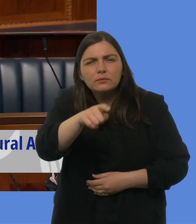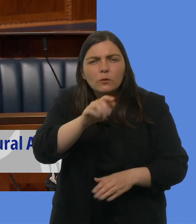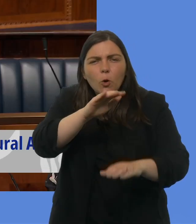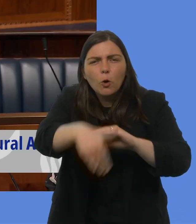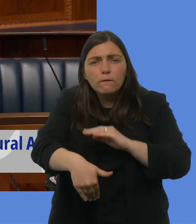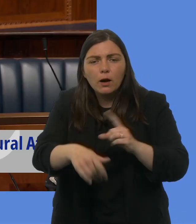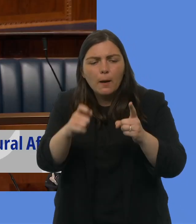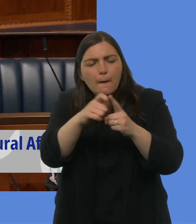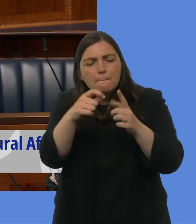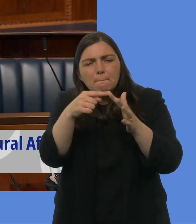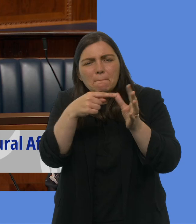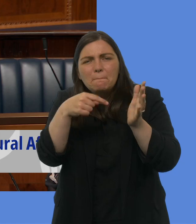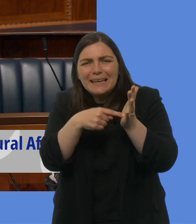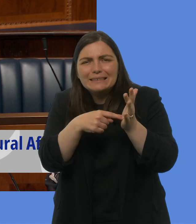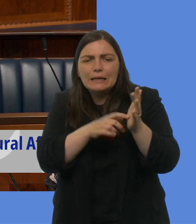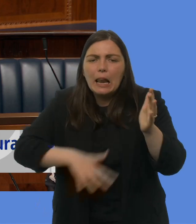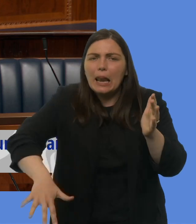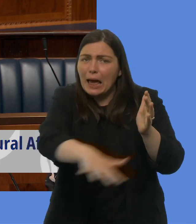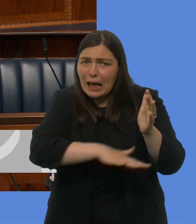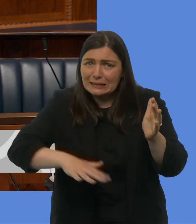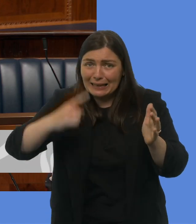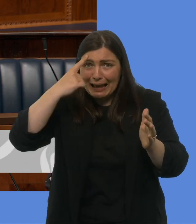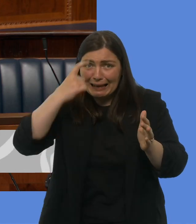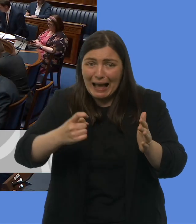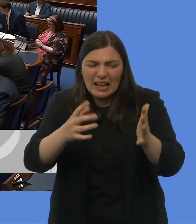the spread of landscape fires in the Mournes.